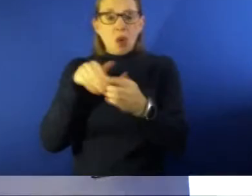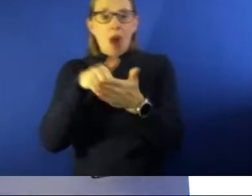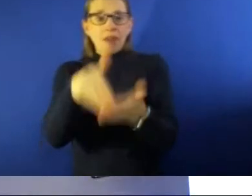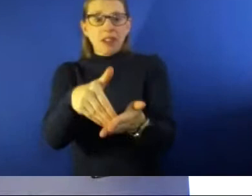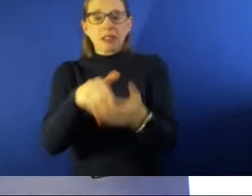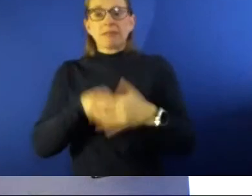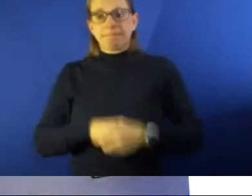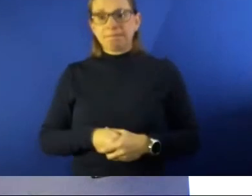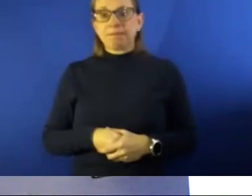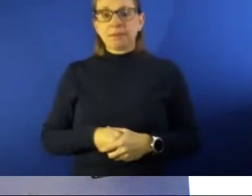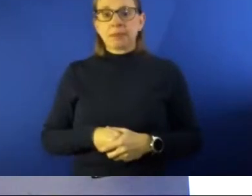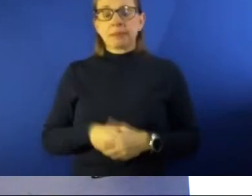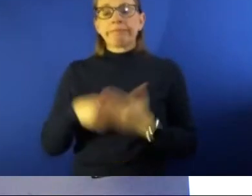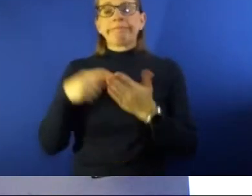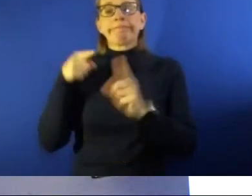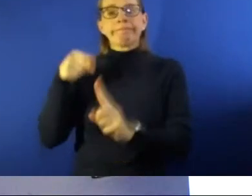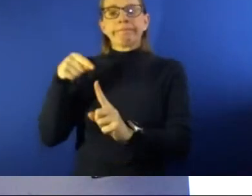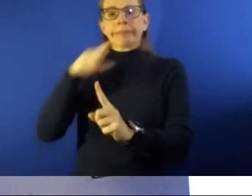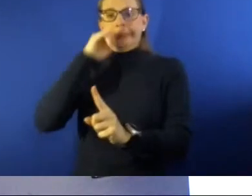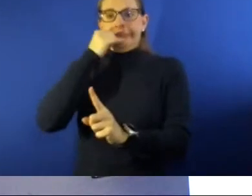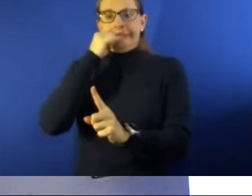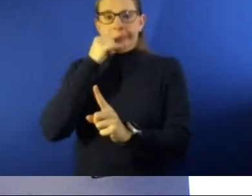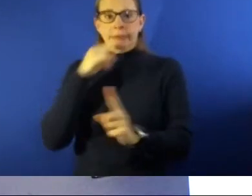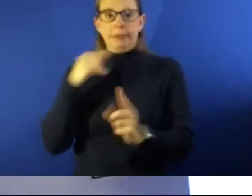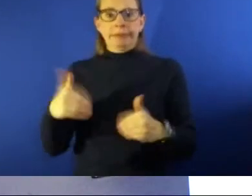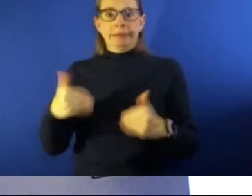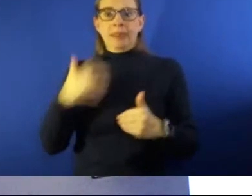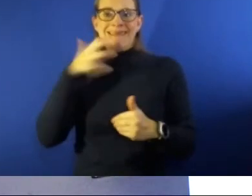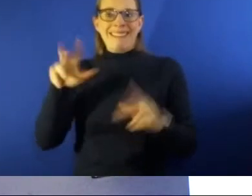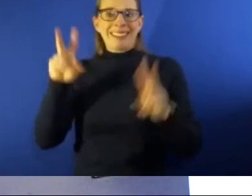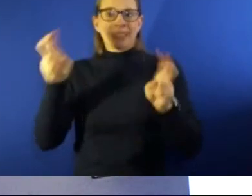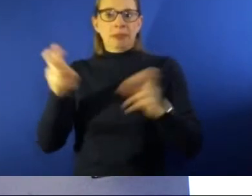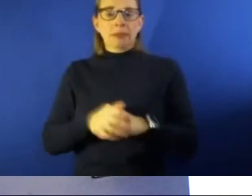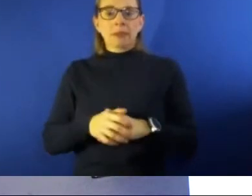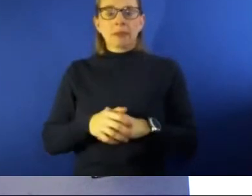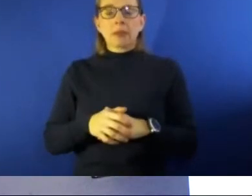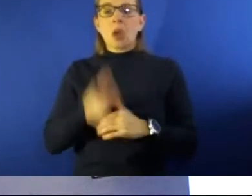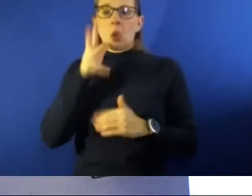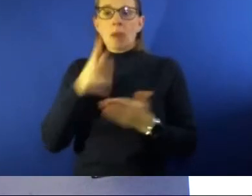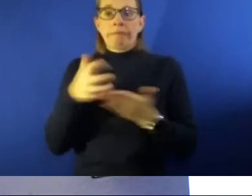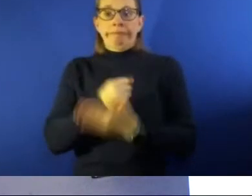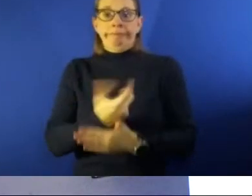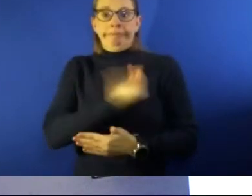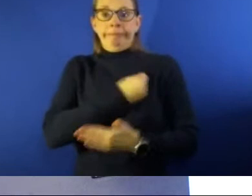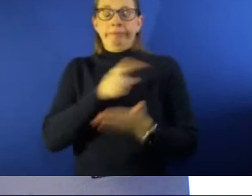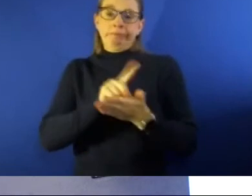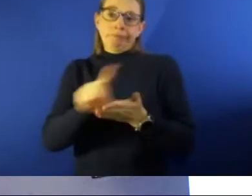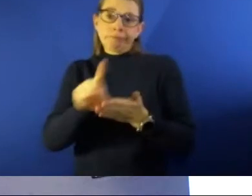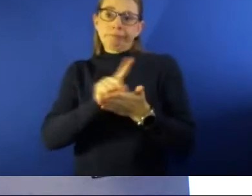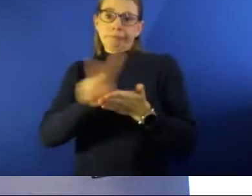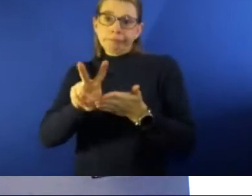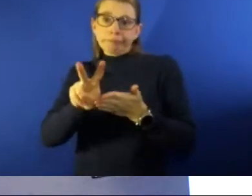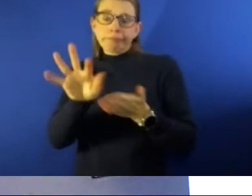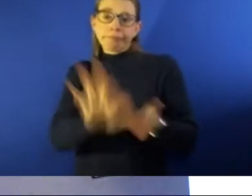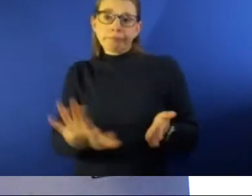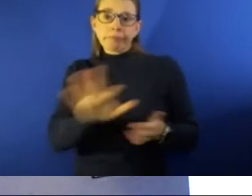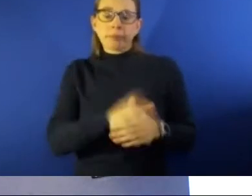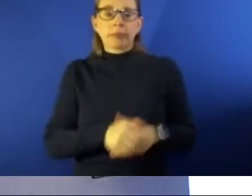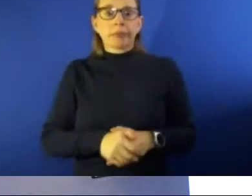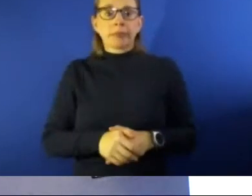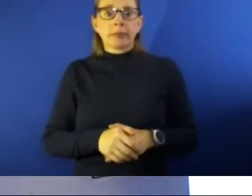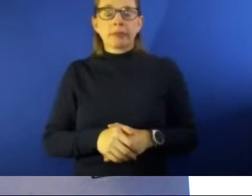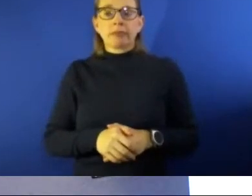talk kids. That's a big topic as they start to get vaccinated here in the next few weeks. That's going to be good news. But how do you think what kind of effect is that going to